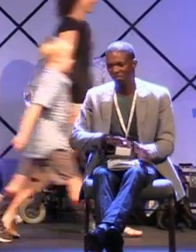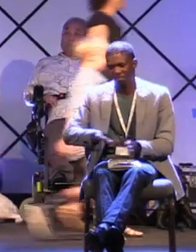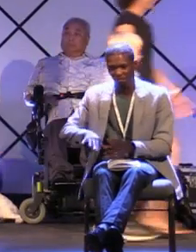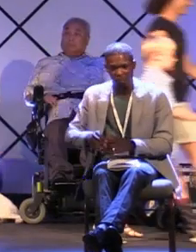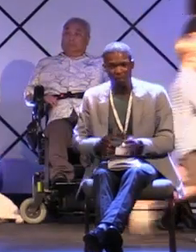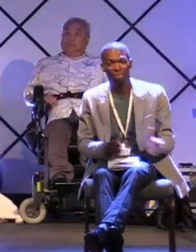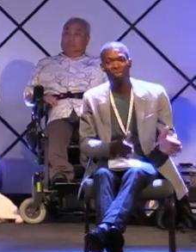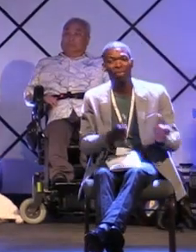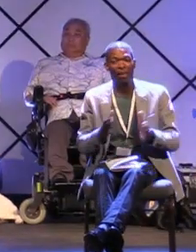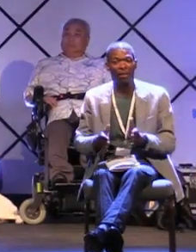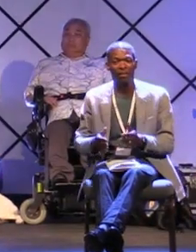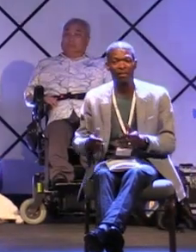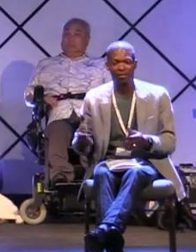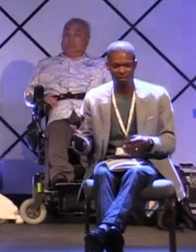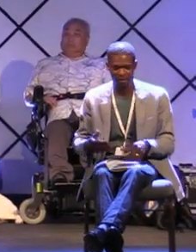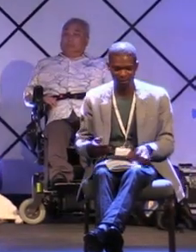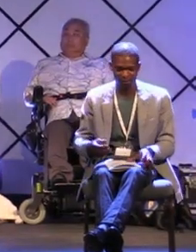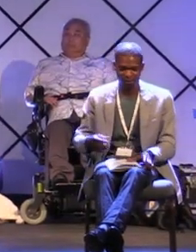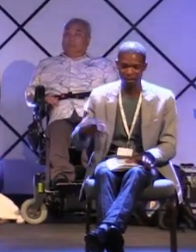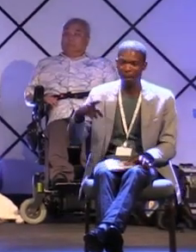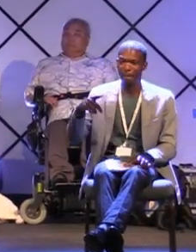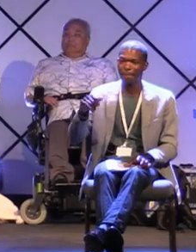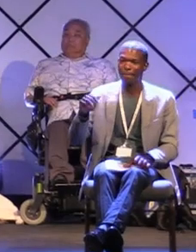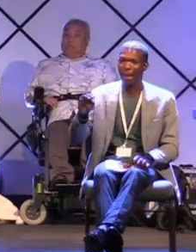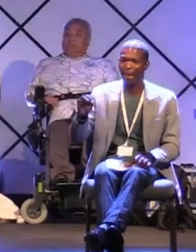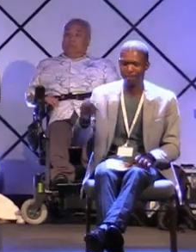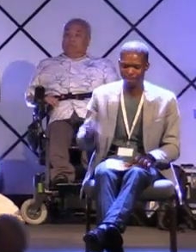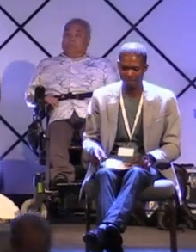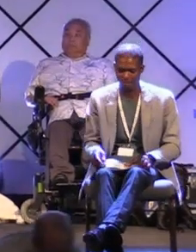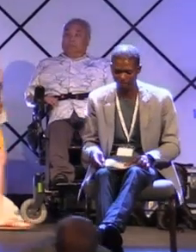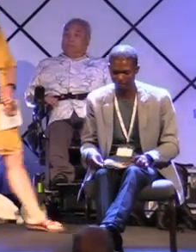Next, I would like to invite Pam to center stage.